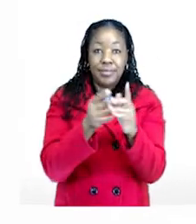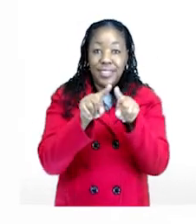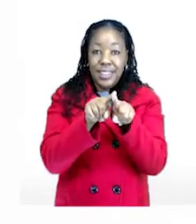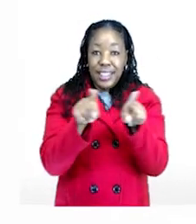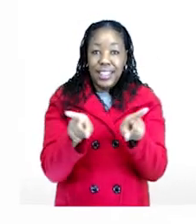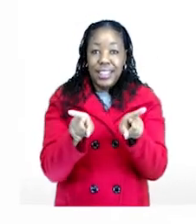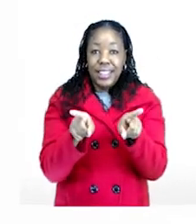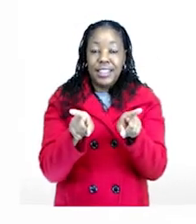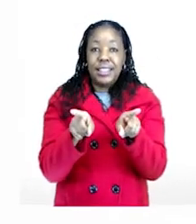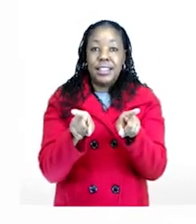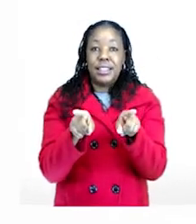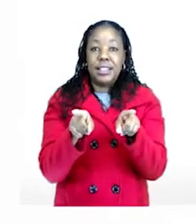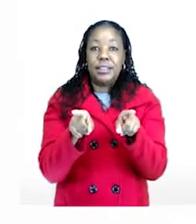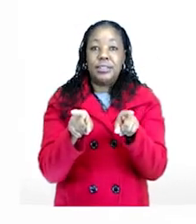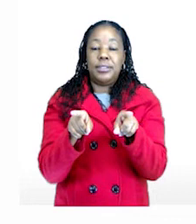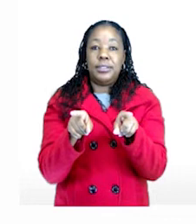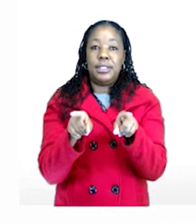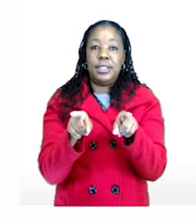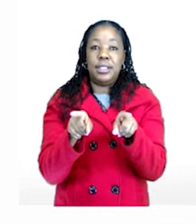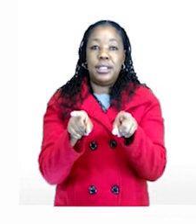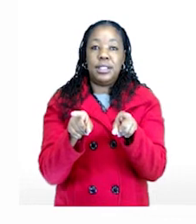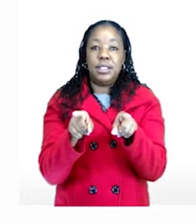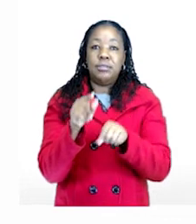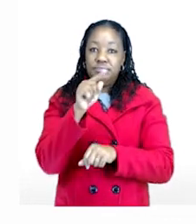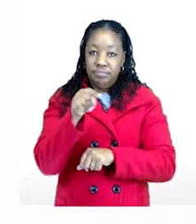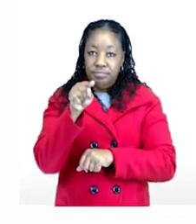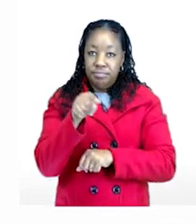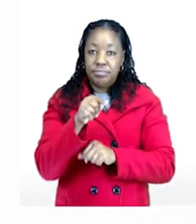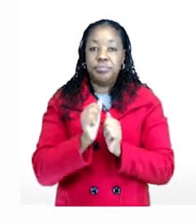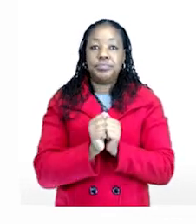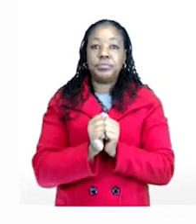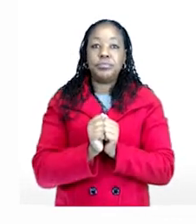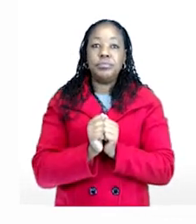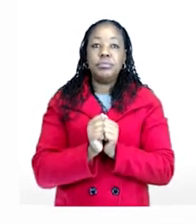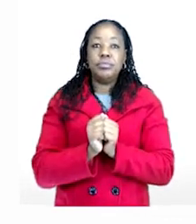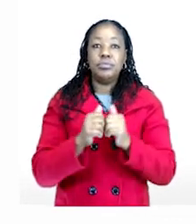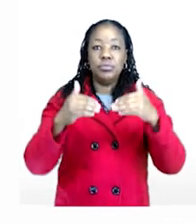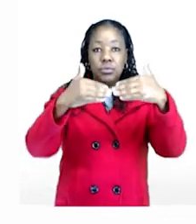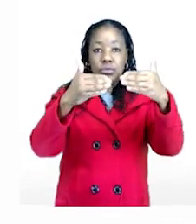the buckets that I have on my table right in front of me.